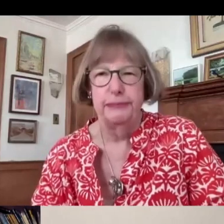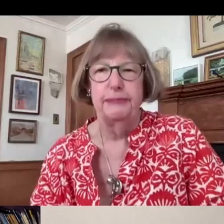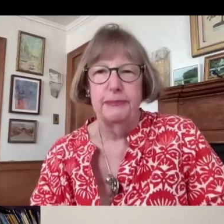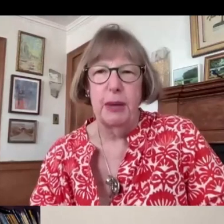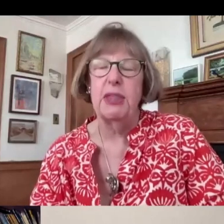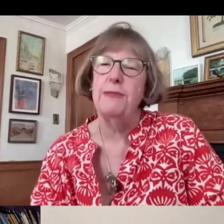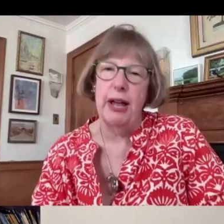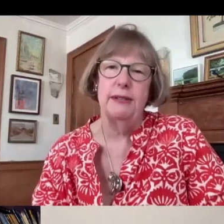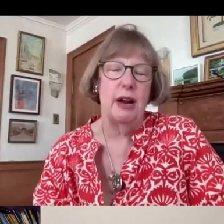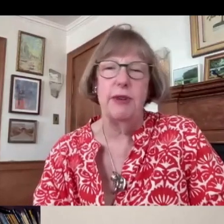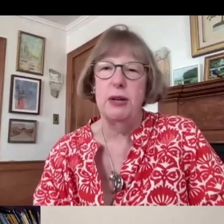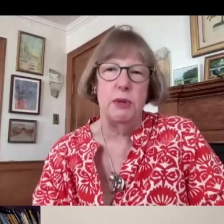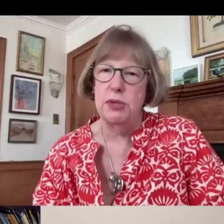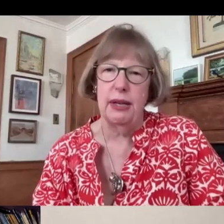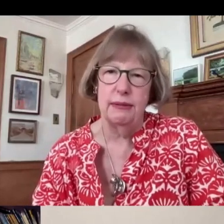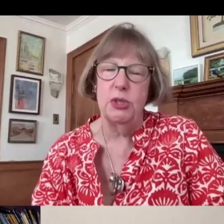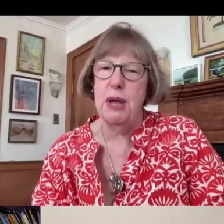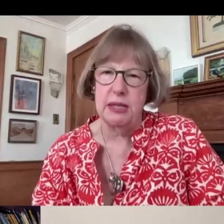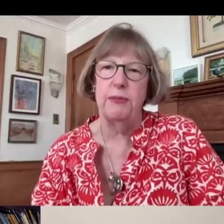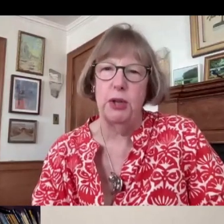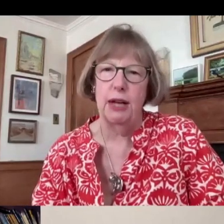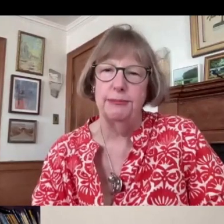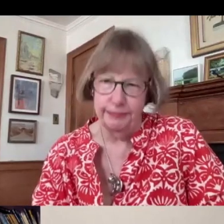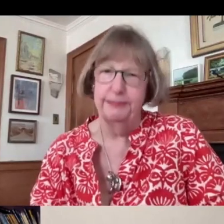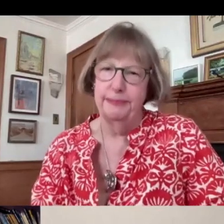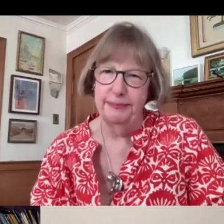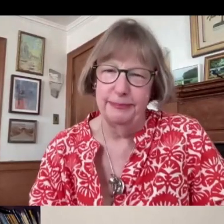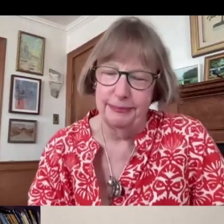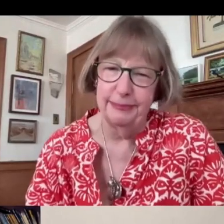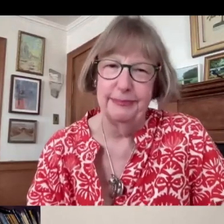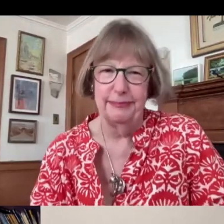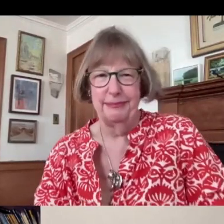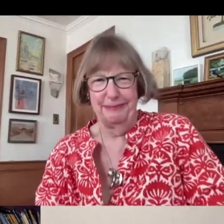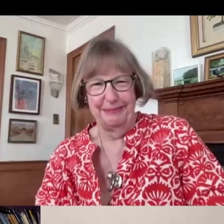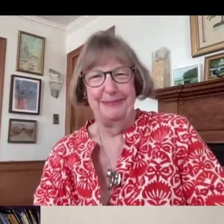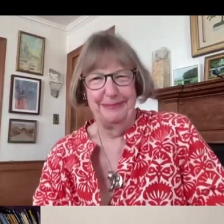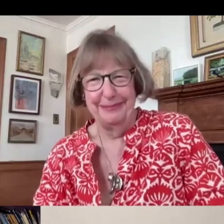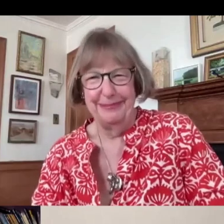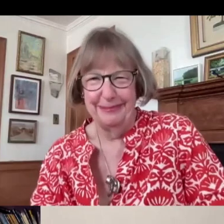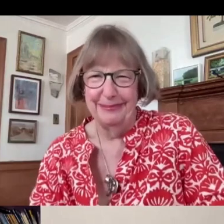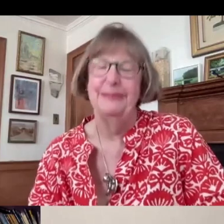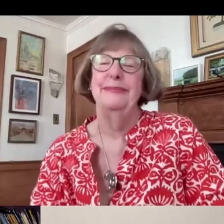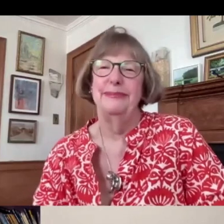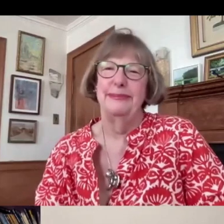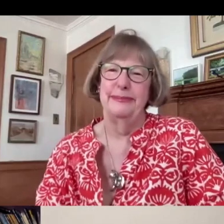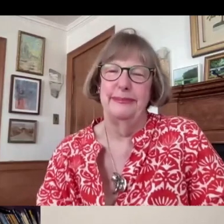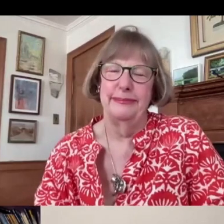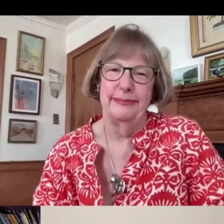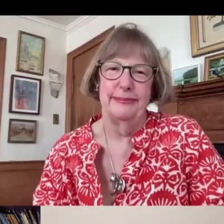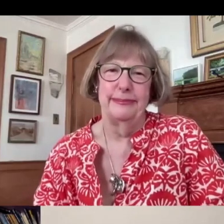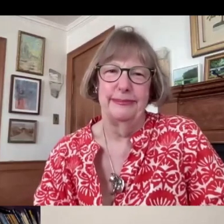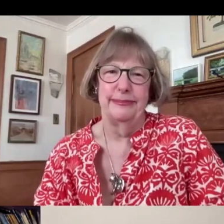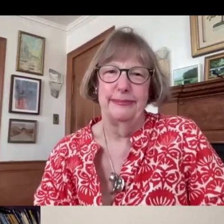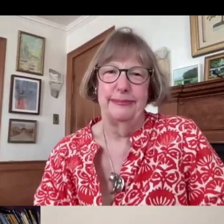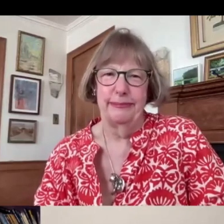So yes, very they're low. fun. They're very amusing, which makes up for a lot. Yes, that's very necessary. Anyway,